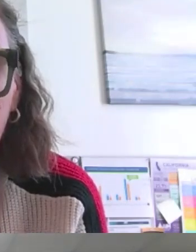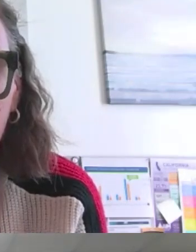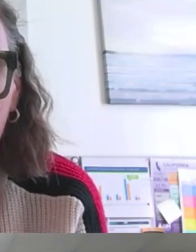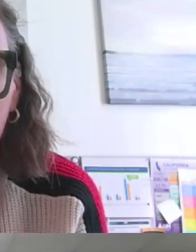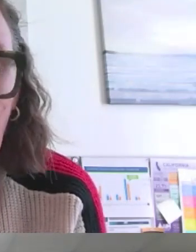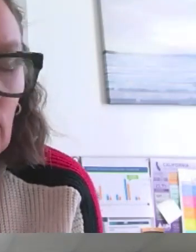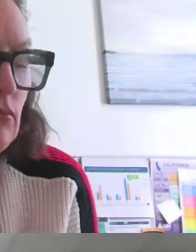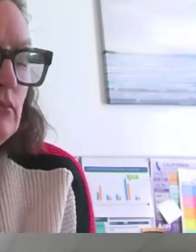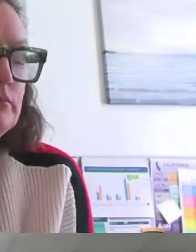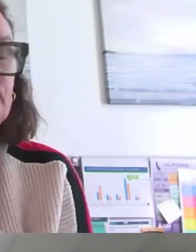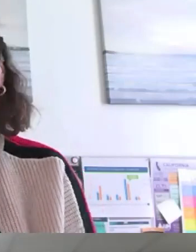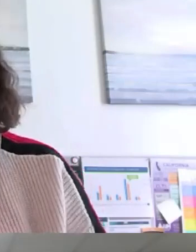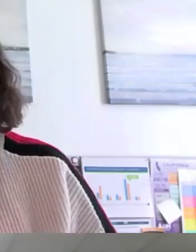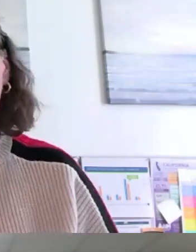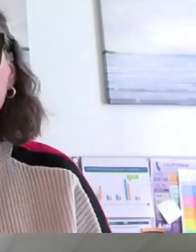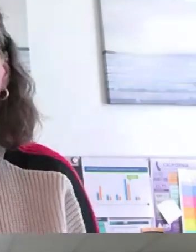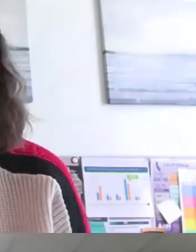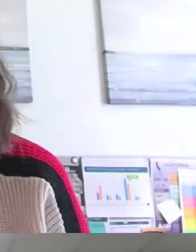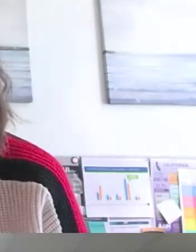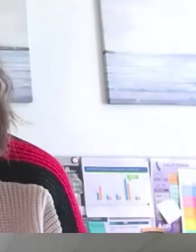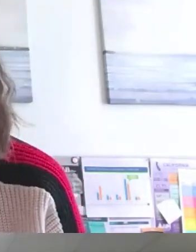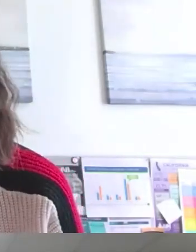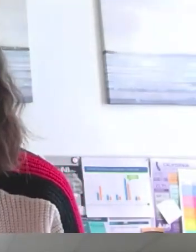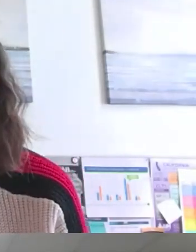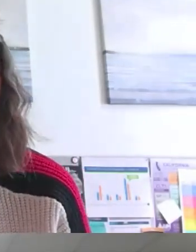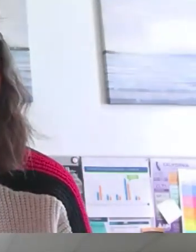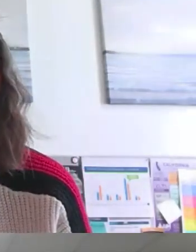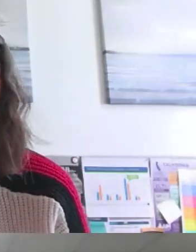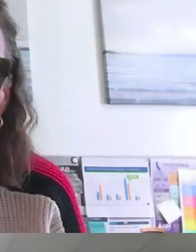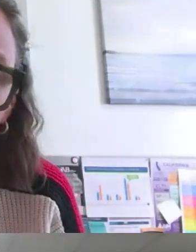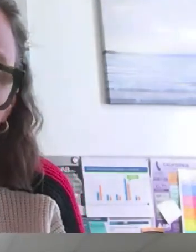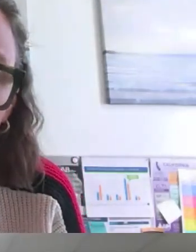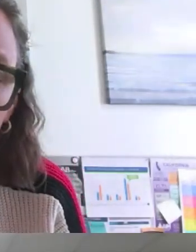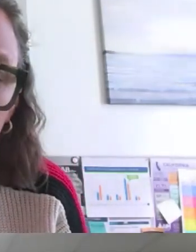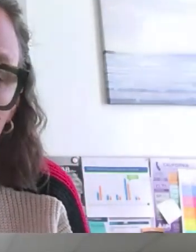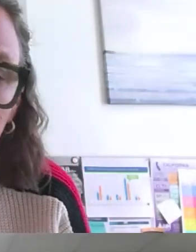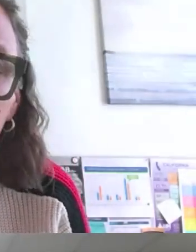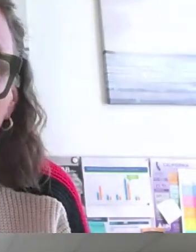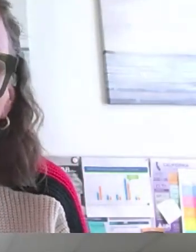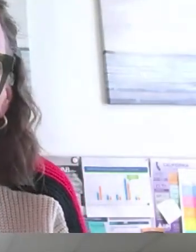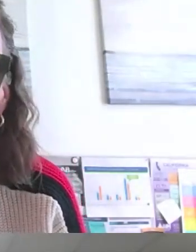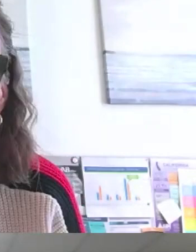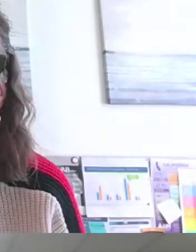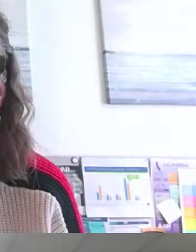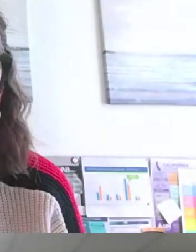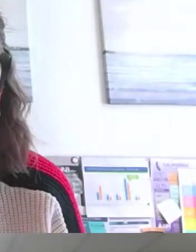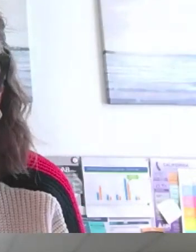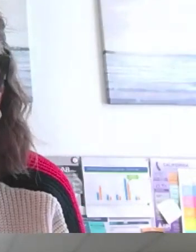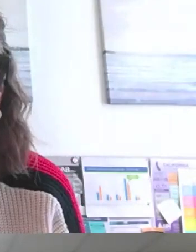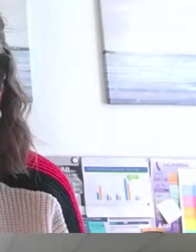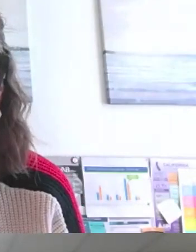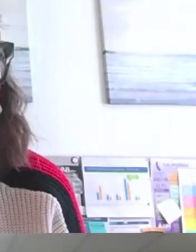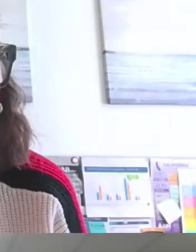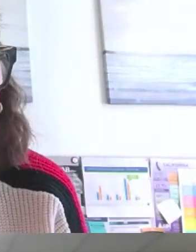healthcare system, assisted living, skilled nursing, acute hospitals. And so we really need to think about how we're going to get prepared. Yeah,